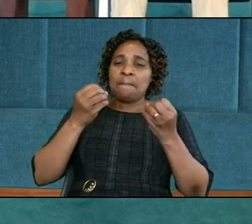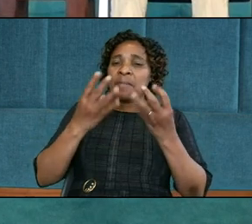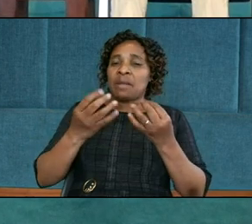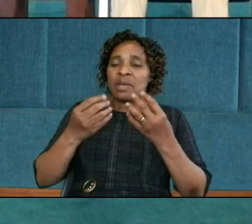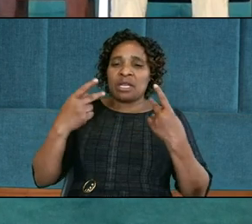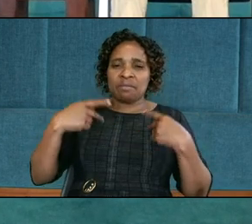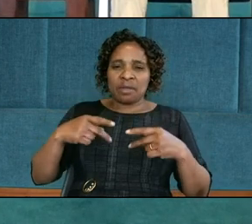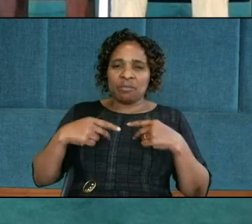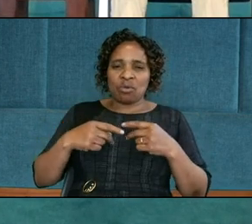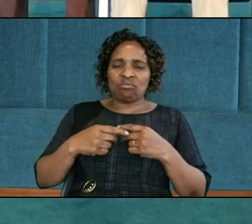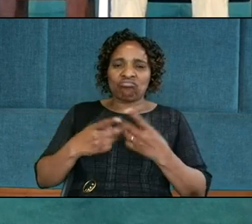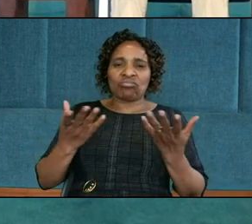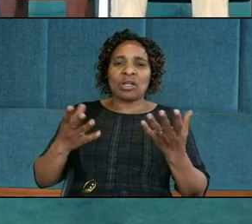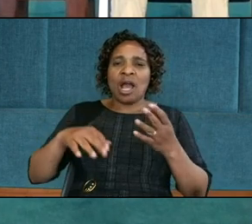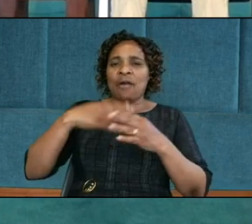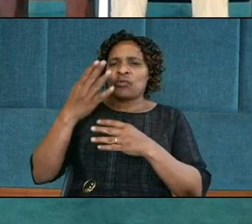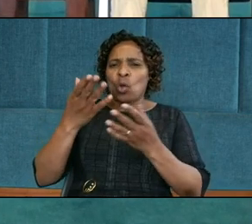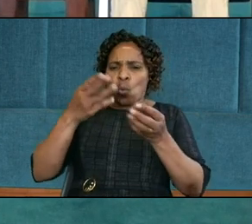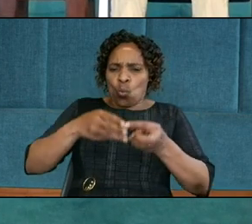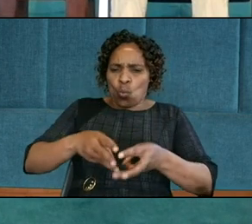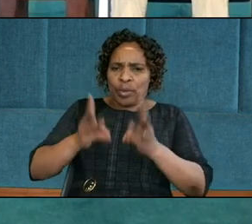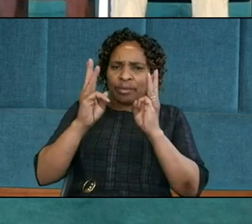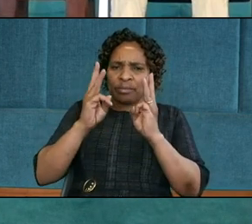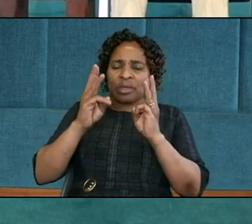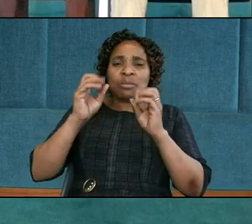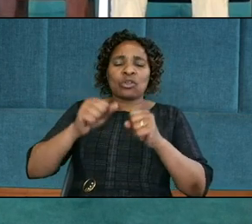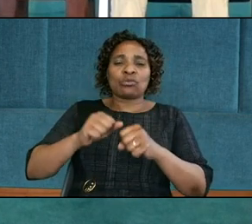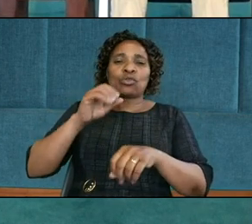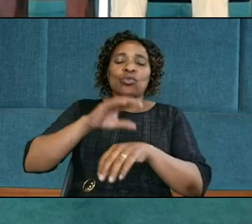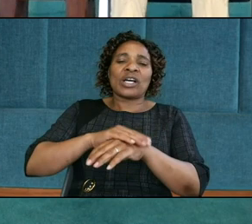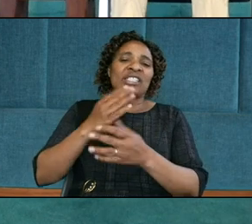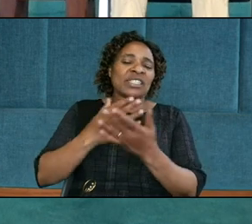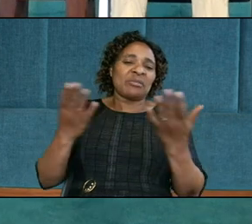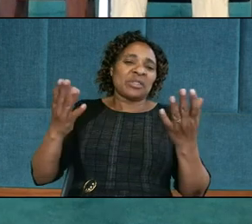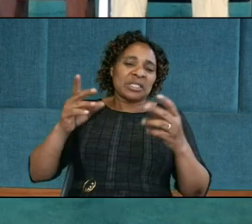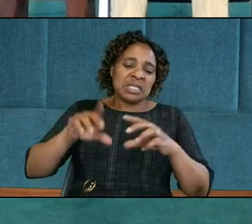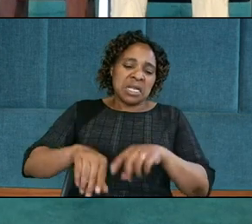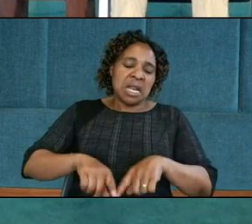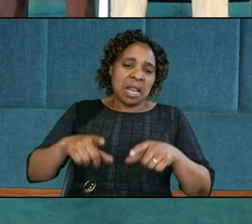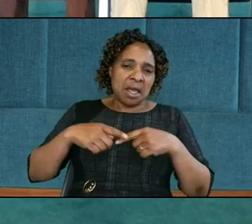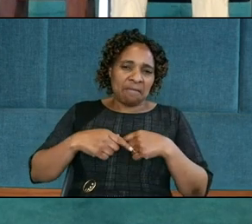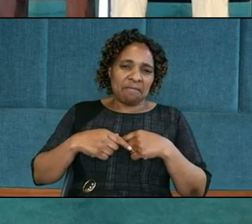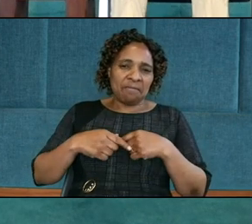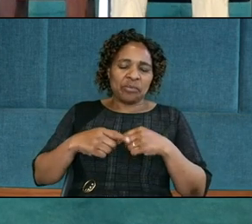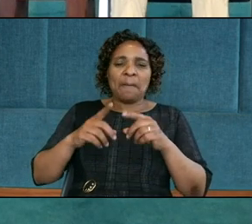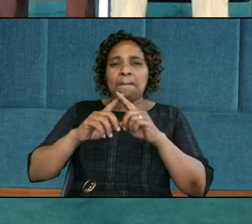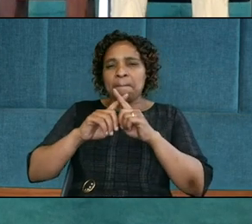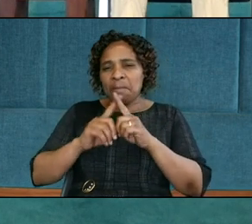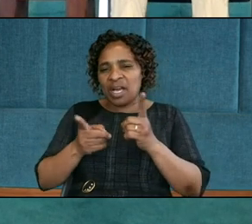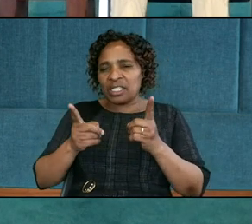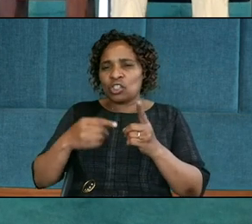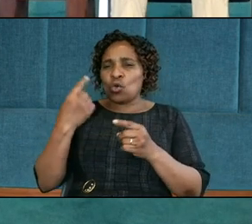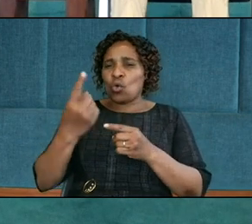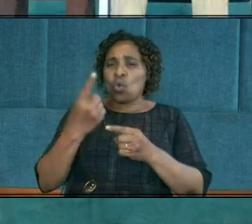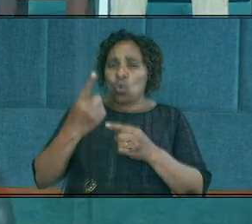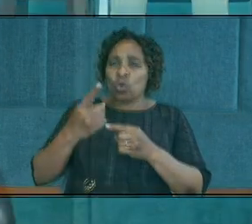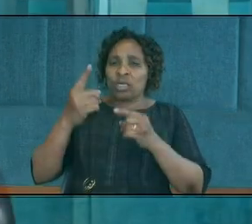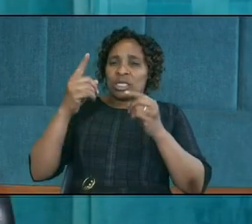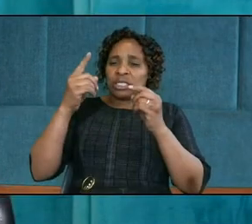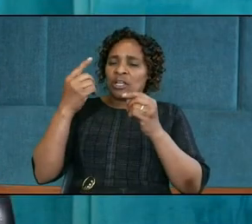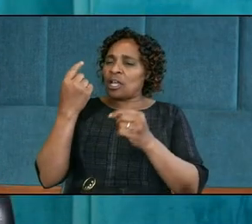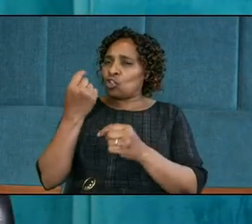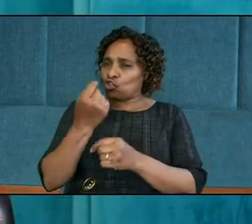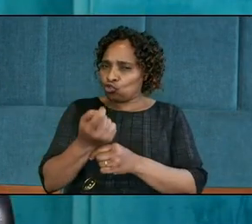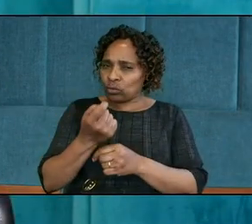people act a certain way to get a certain something in their life, but it only lasts for a